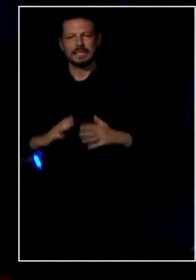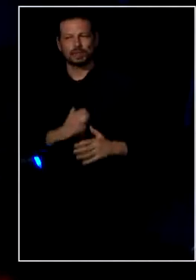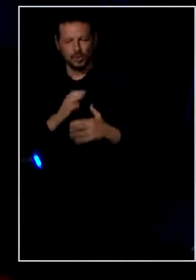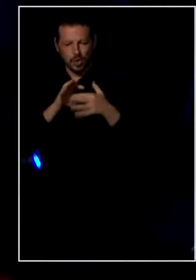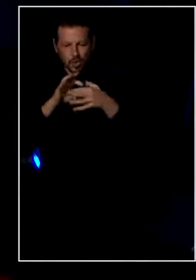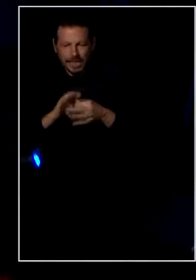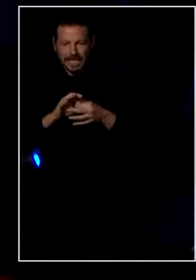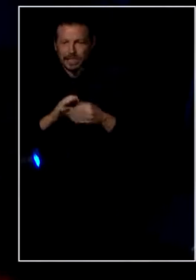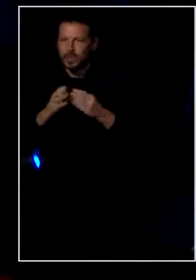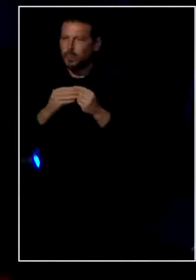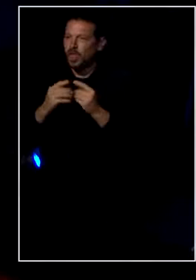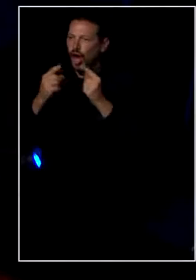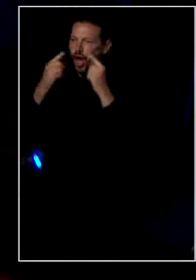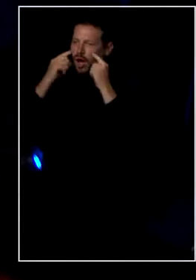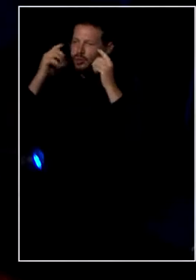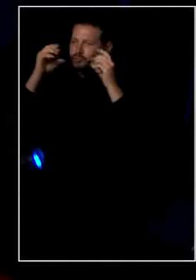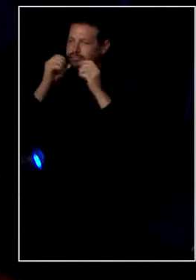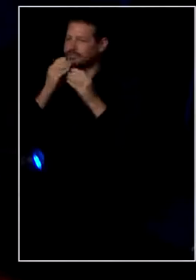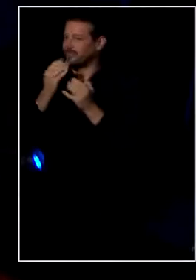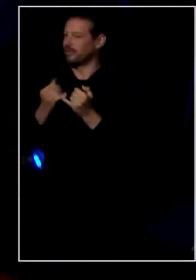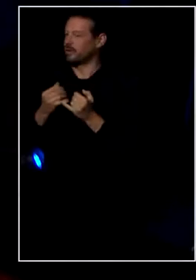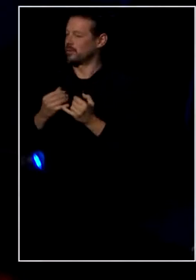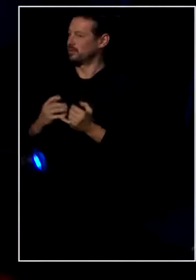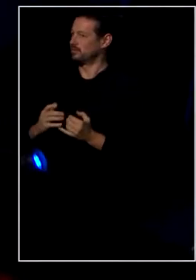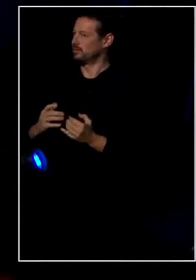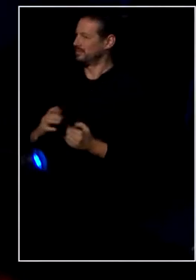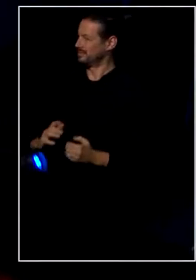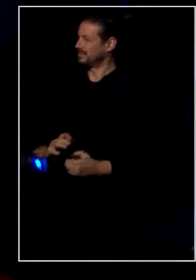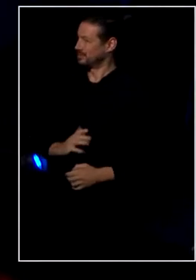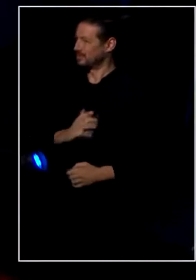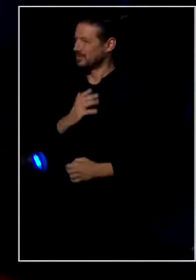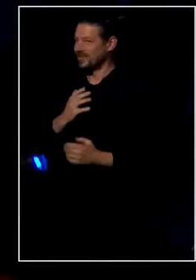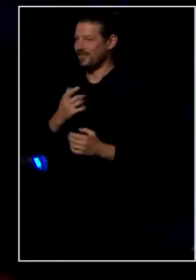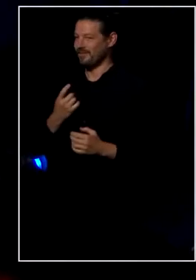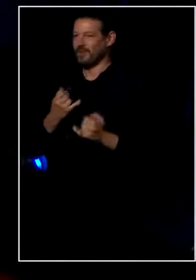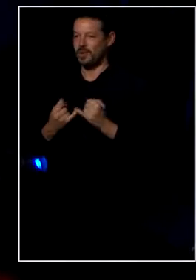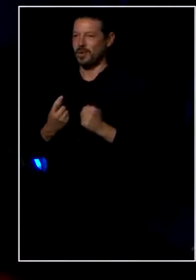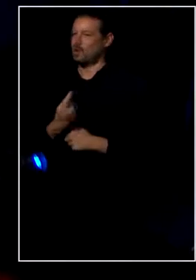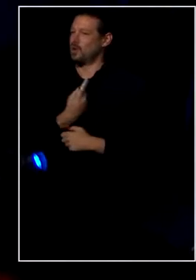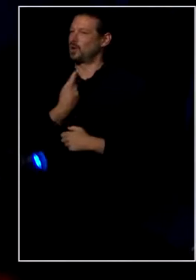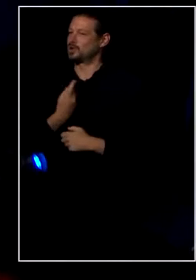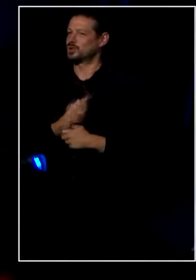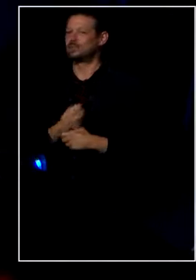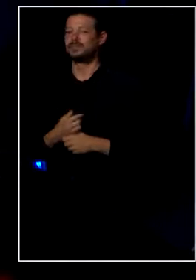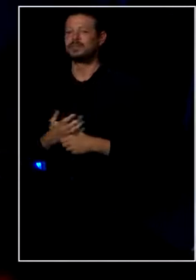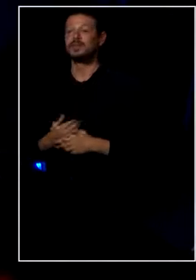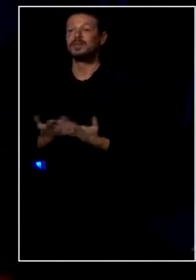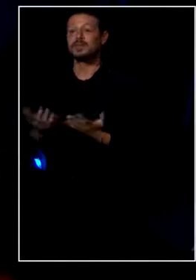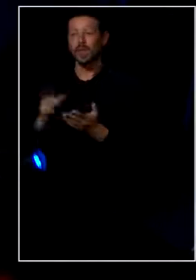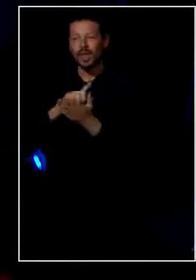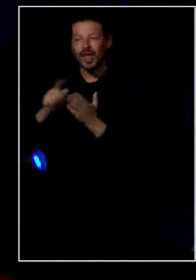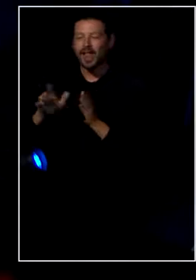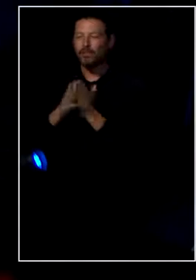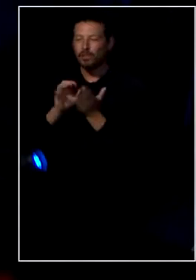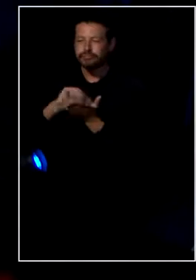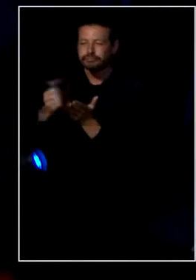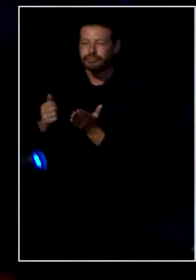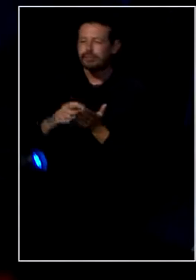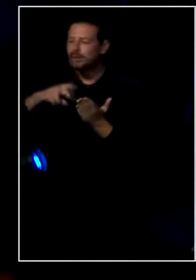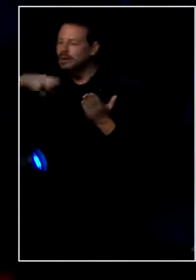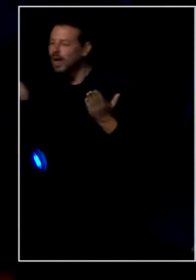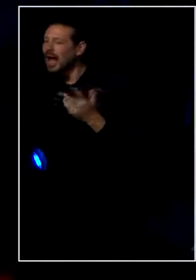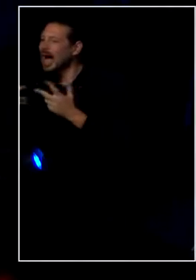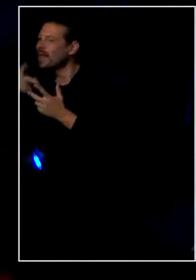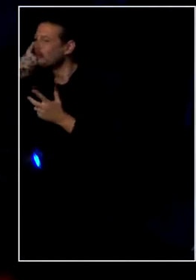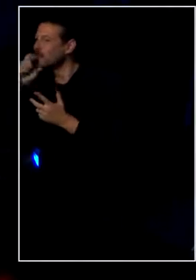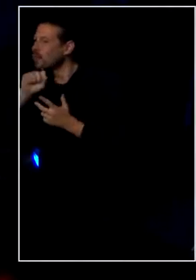eyesight that is so intense and personal. And reading the book, I was so lucky to read other people's experiences that were so far